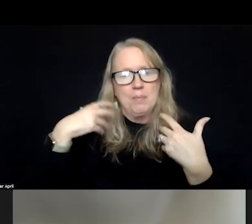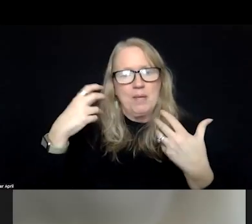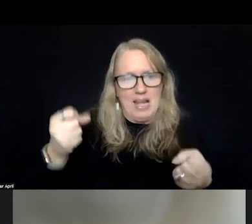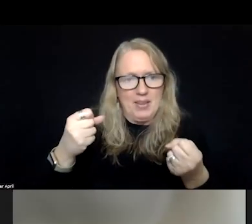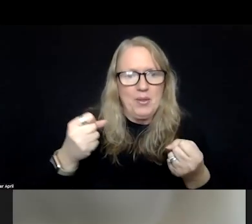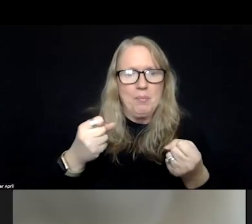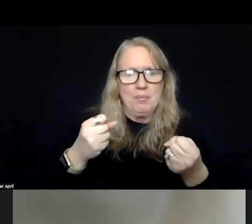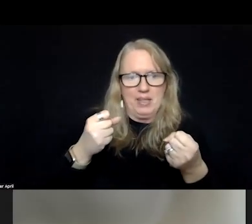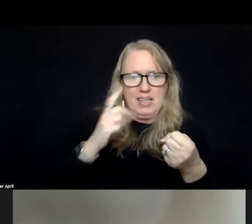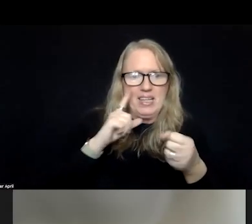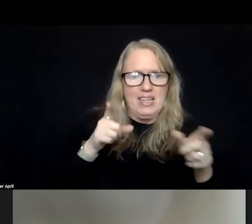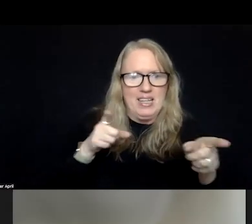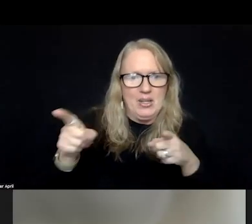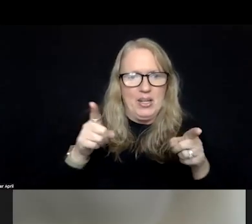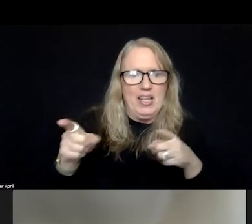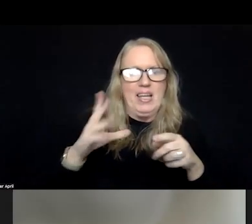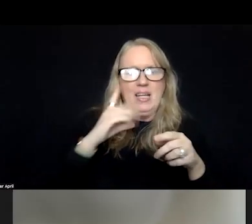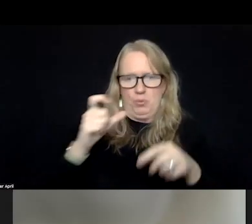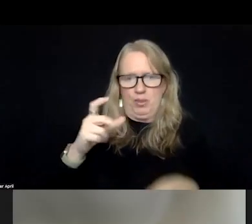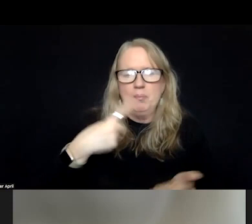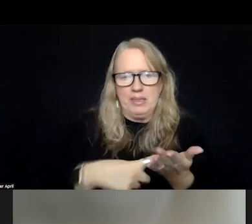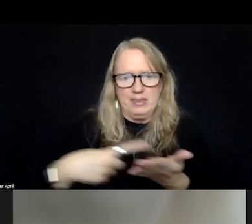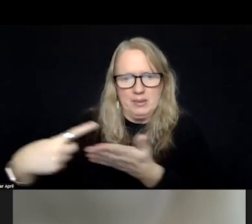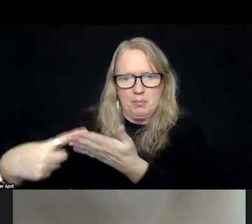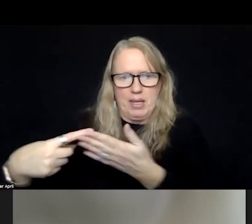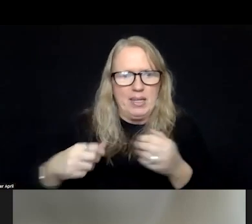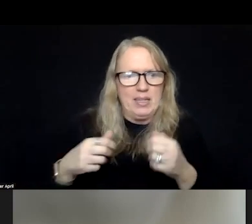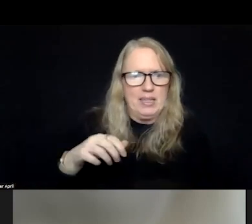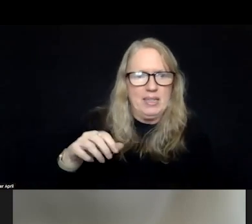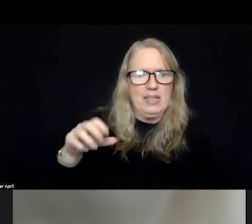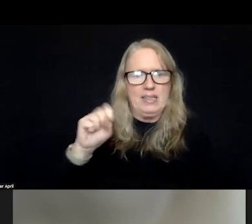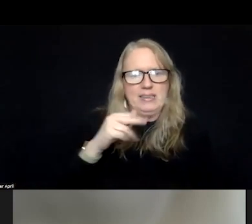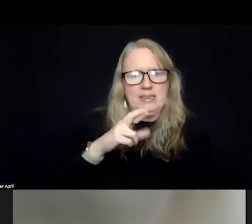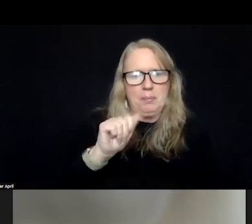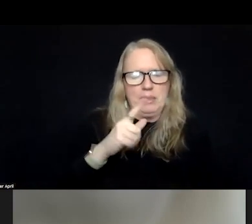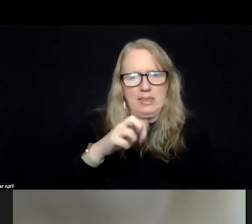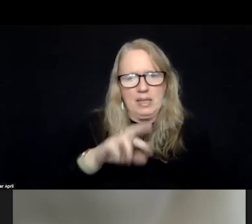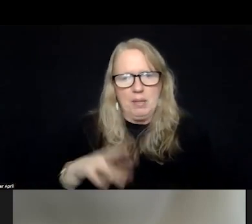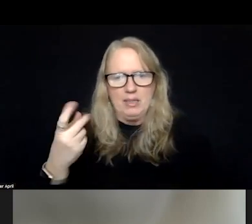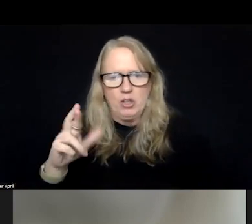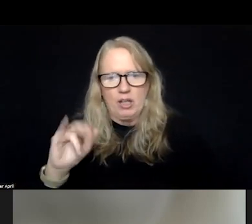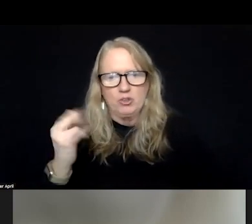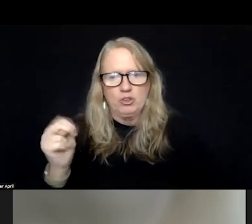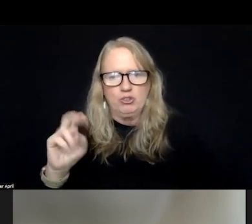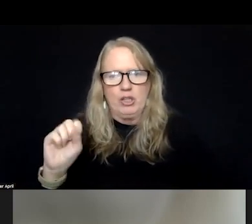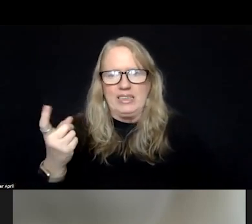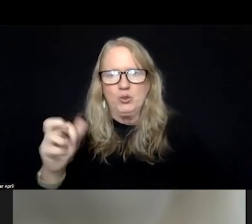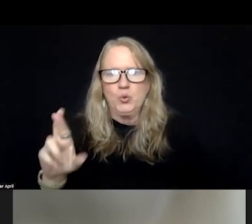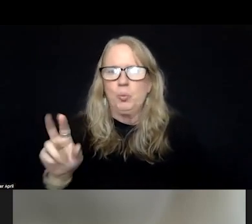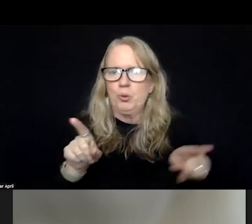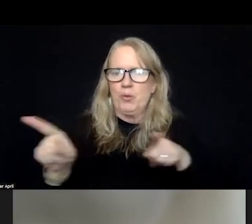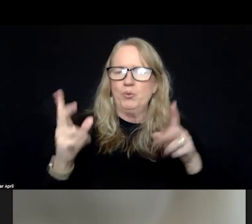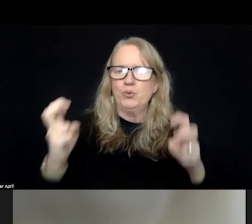in a police car. So it'll be a debate format between Sabrina Taylor and Dr. Jen Stuber. definitely turn into that. That's